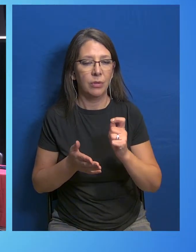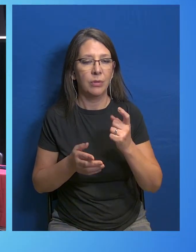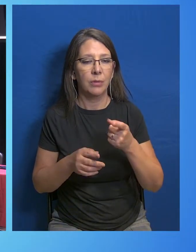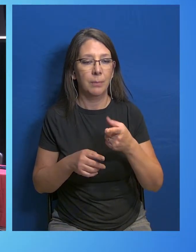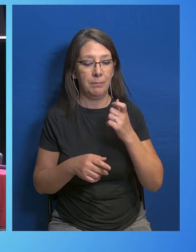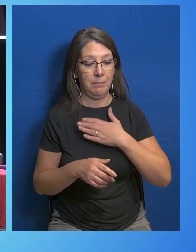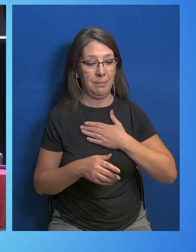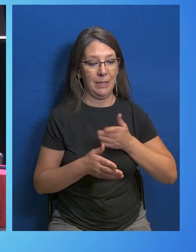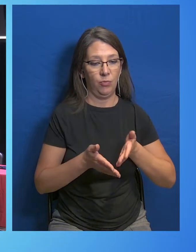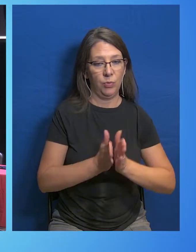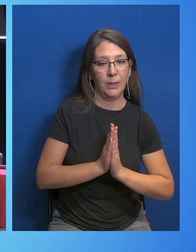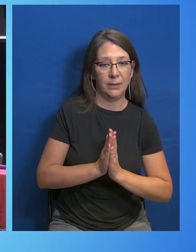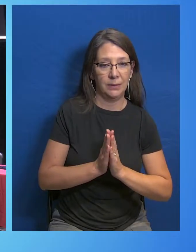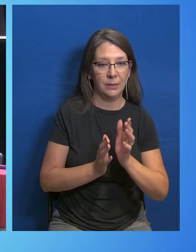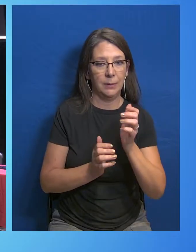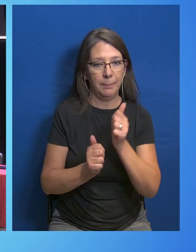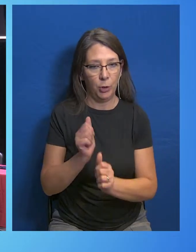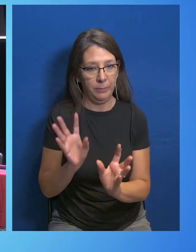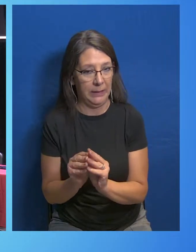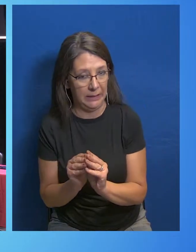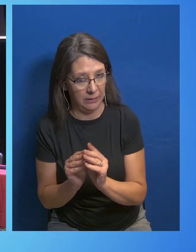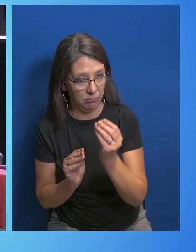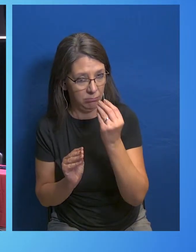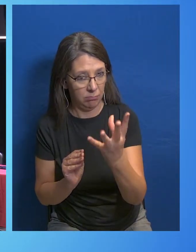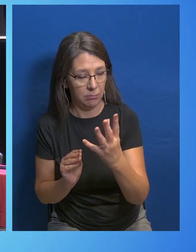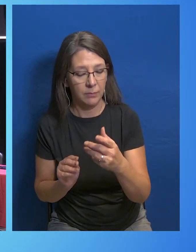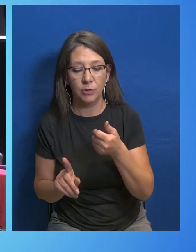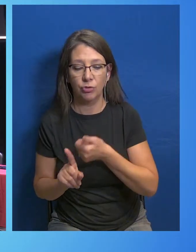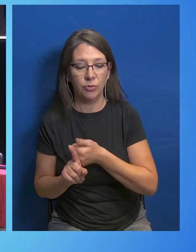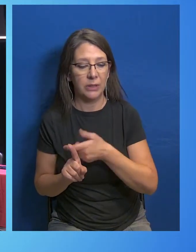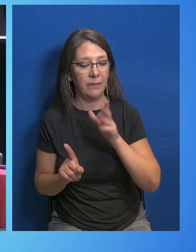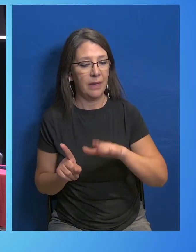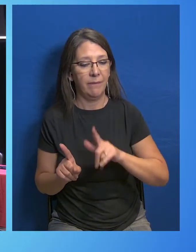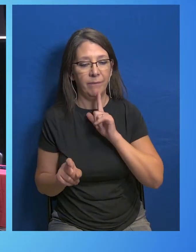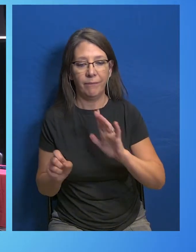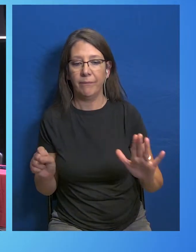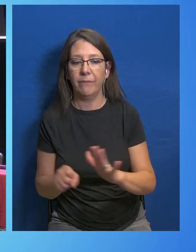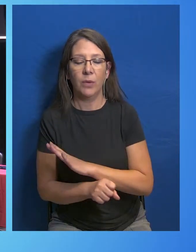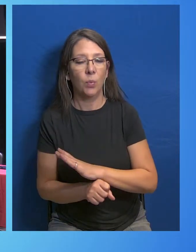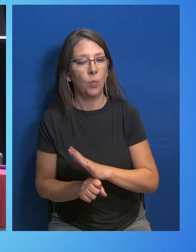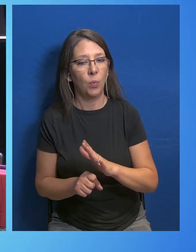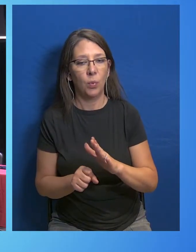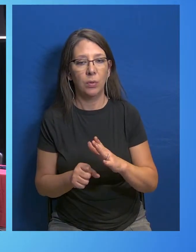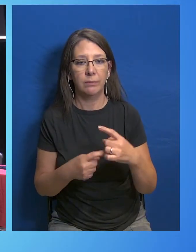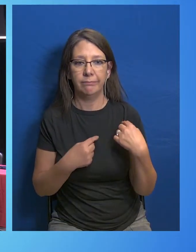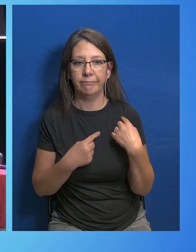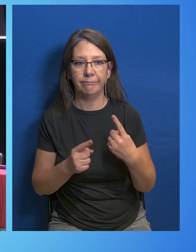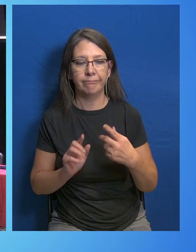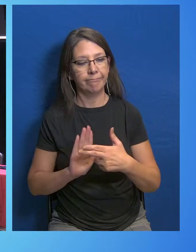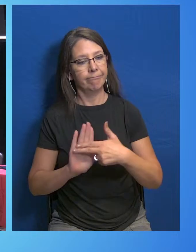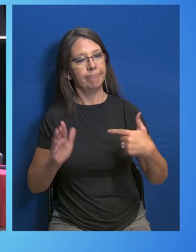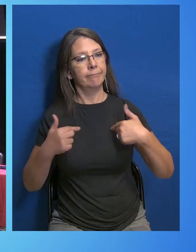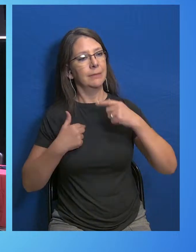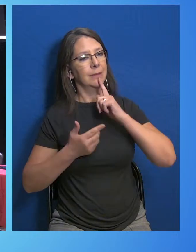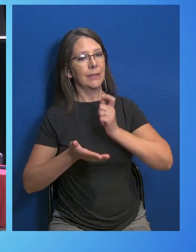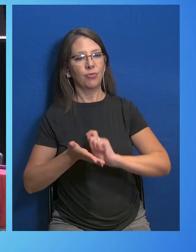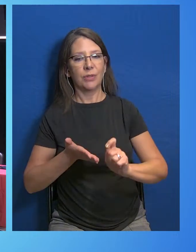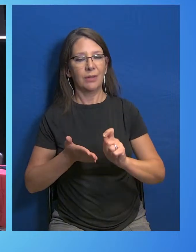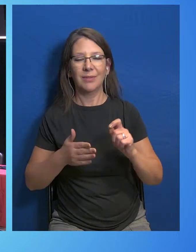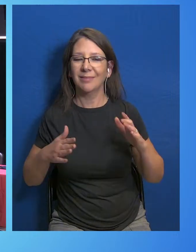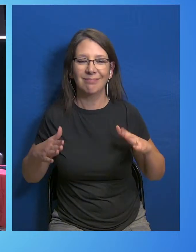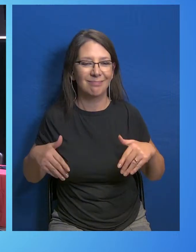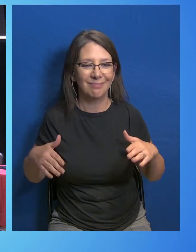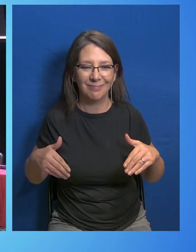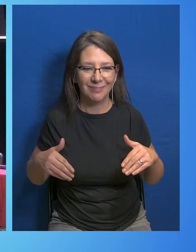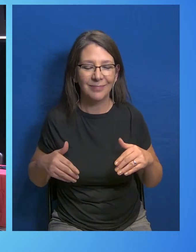So she has not taken on the interim secretary title. So this would be a nomination for